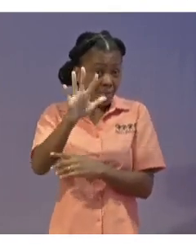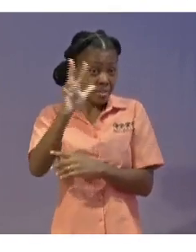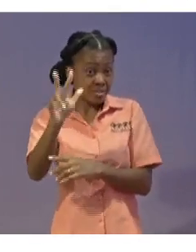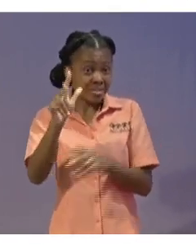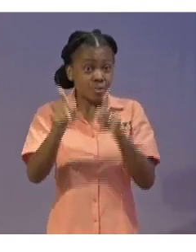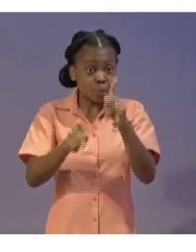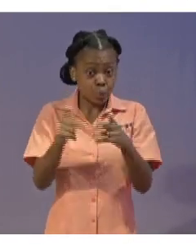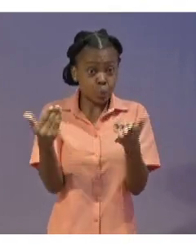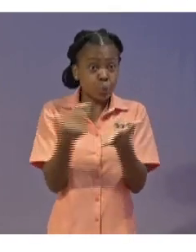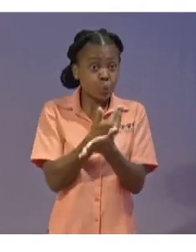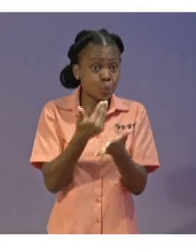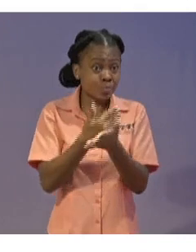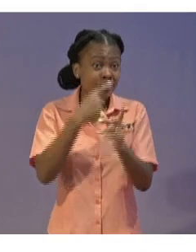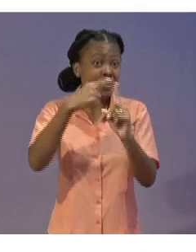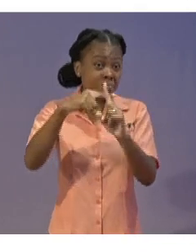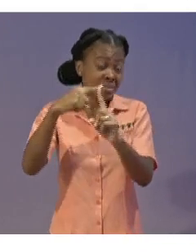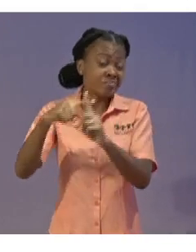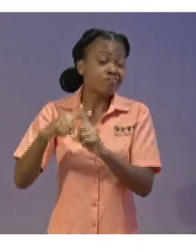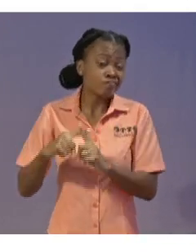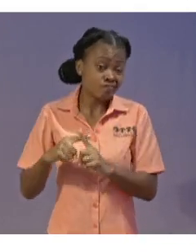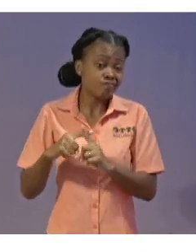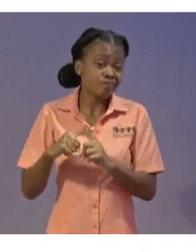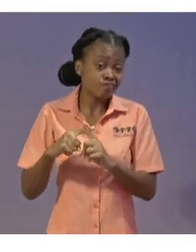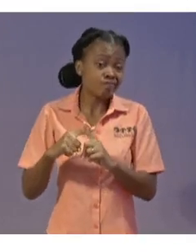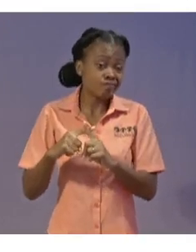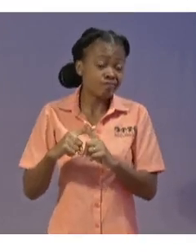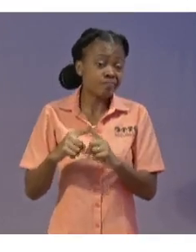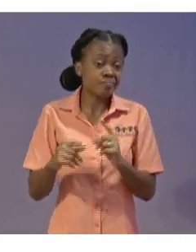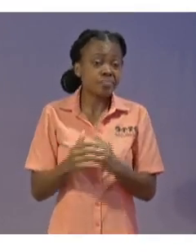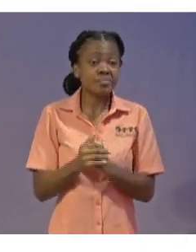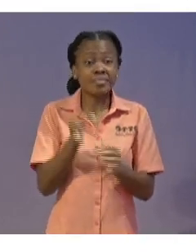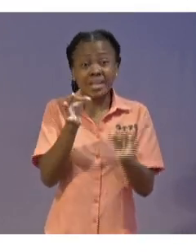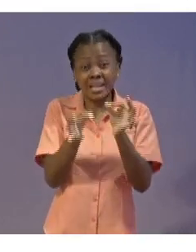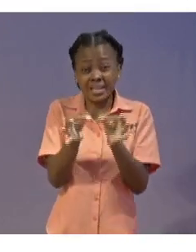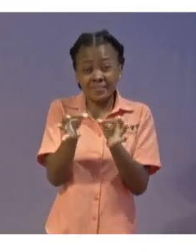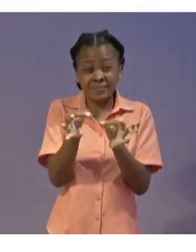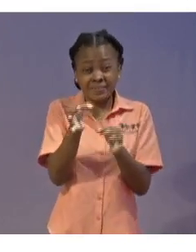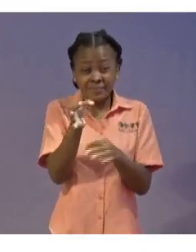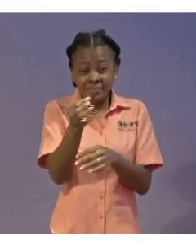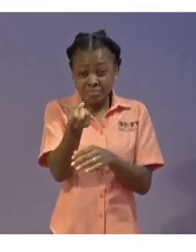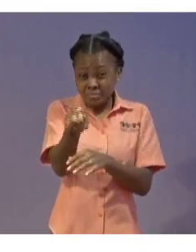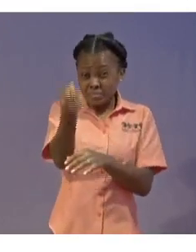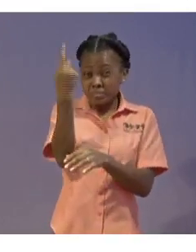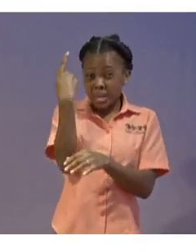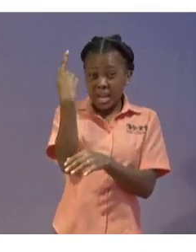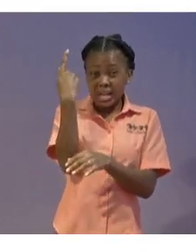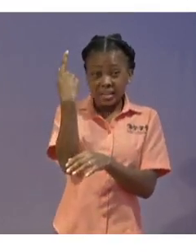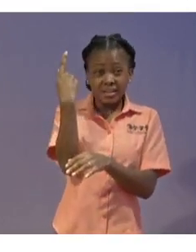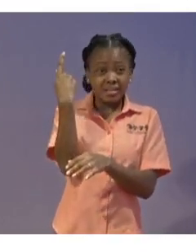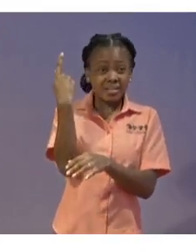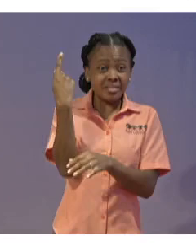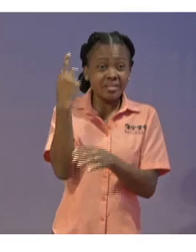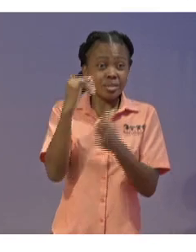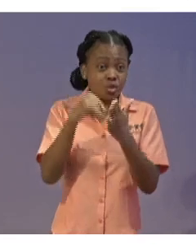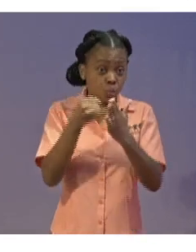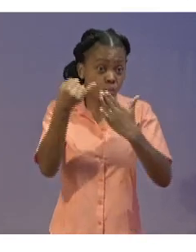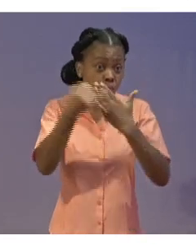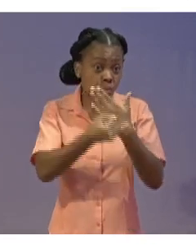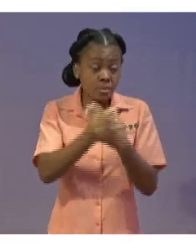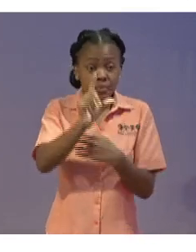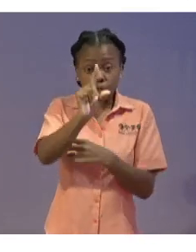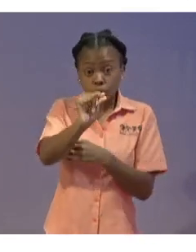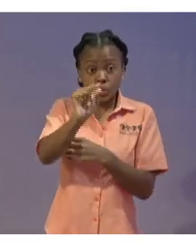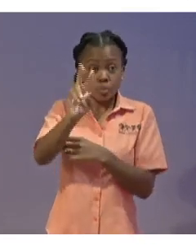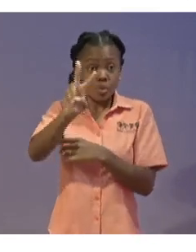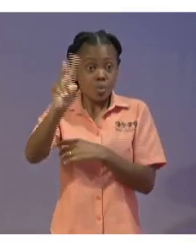And if we look back at all of January 2021, that's the entire 31 days, we would have